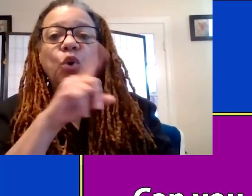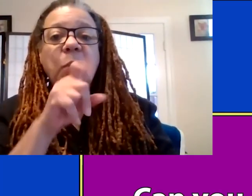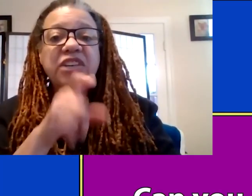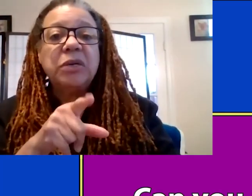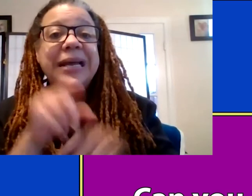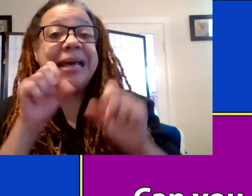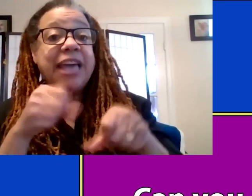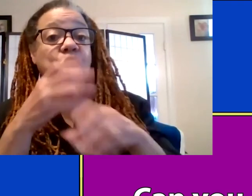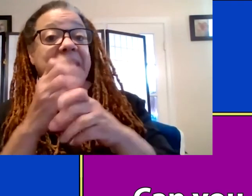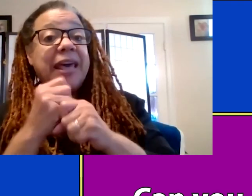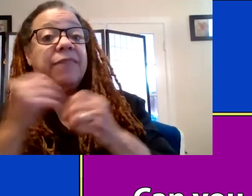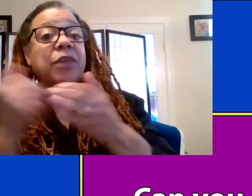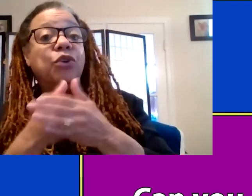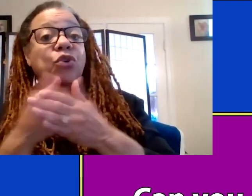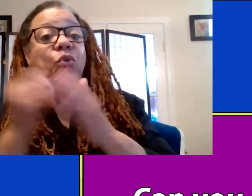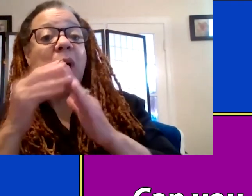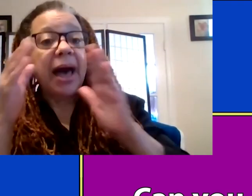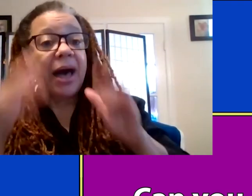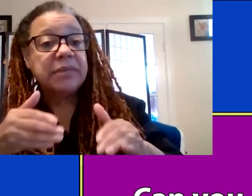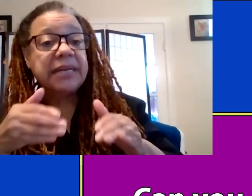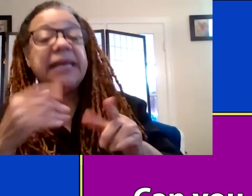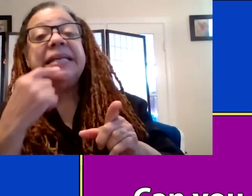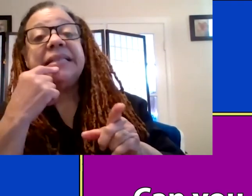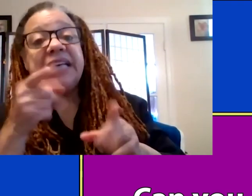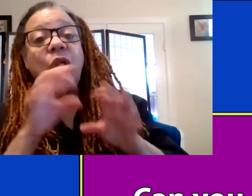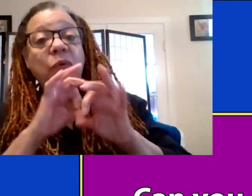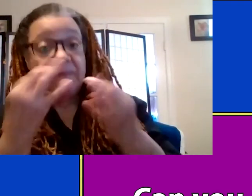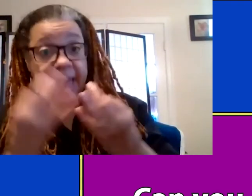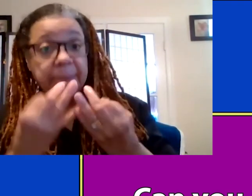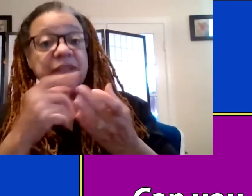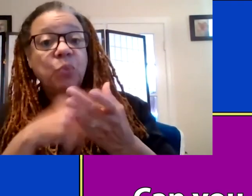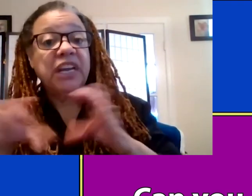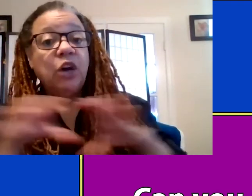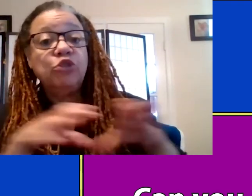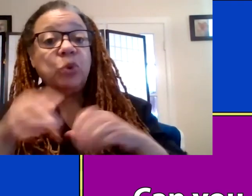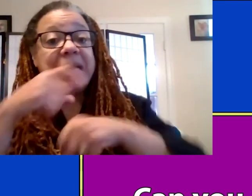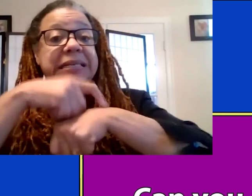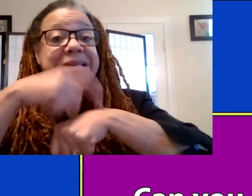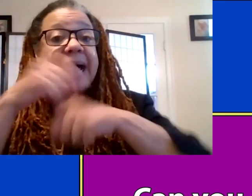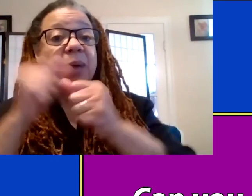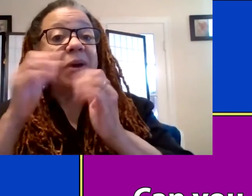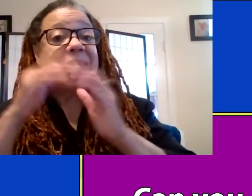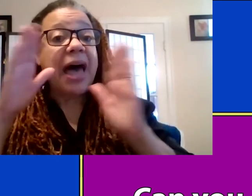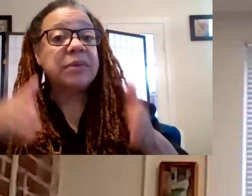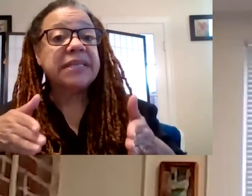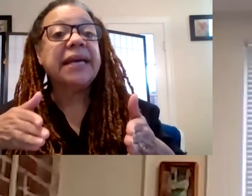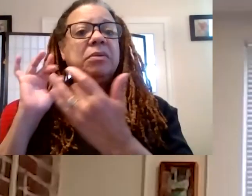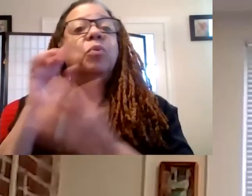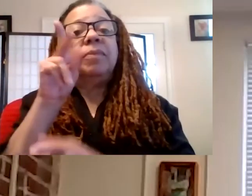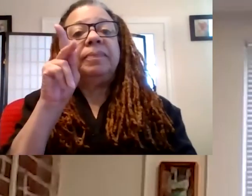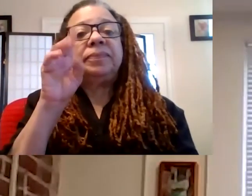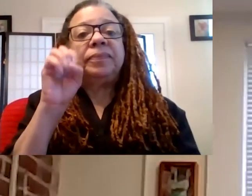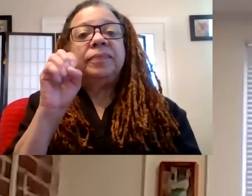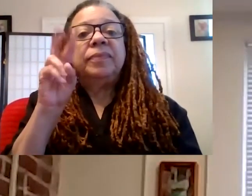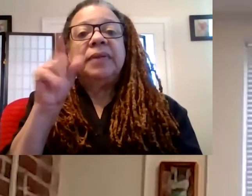Can you get the new housing czar to tell families what they are going to do in the meantime with housing? And that is from Nora Thurber. If